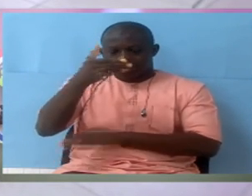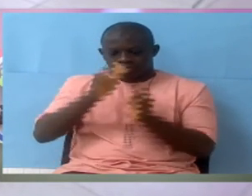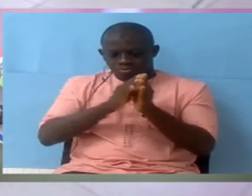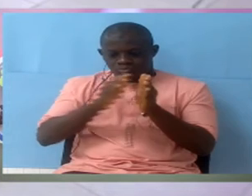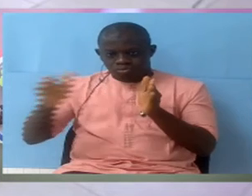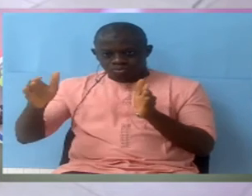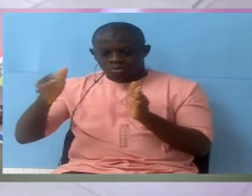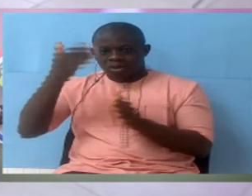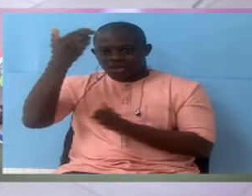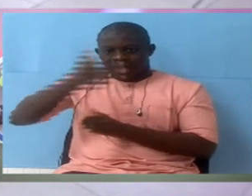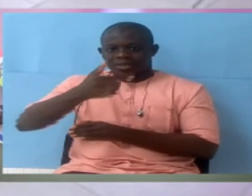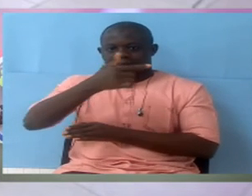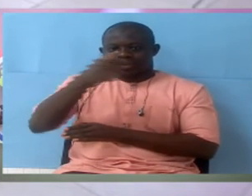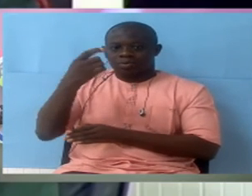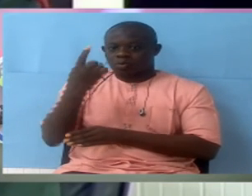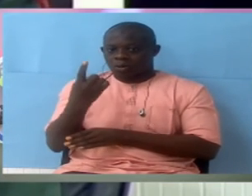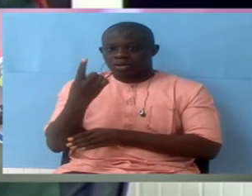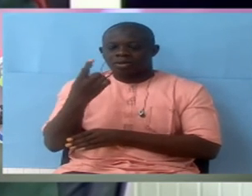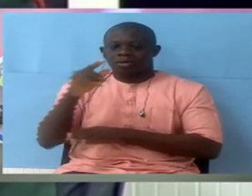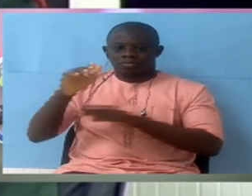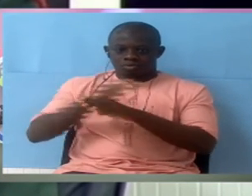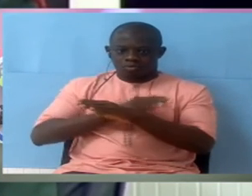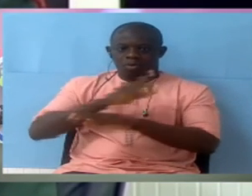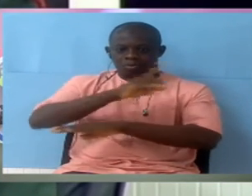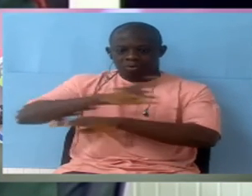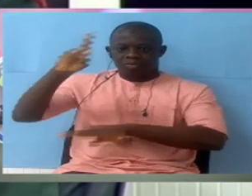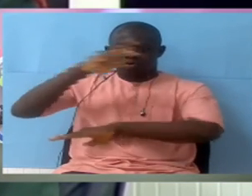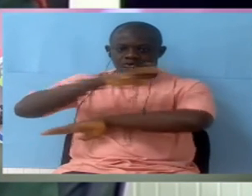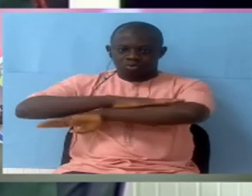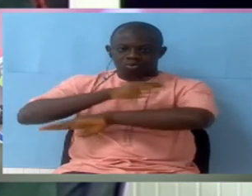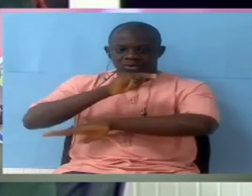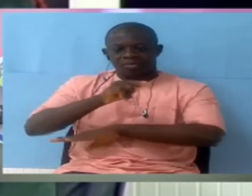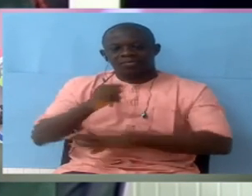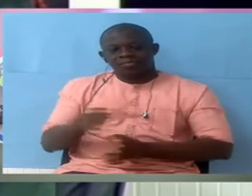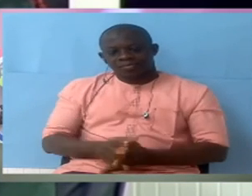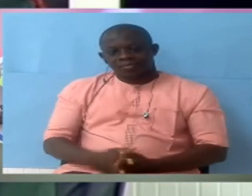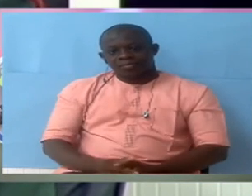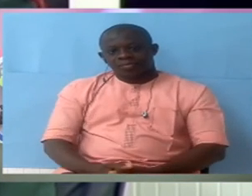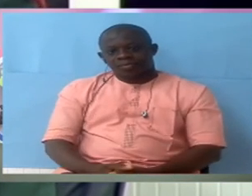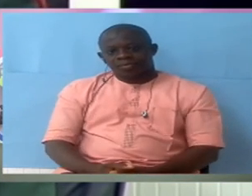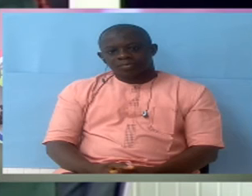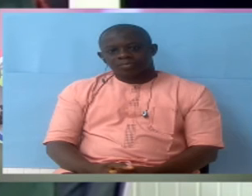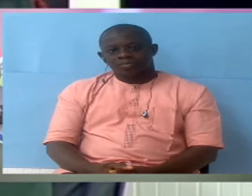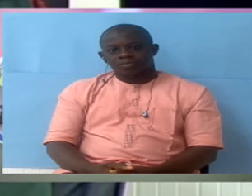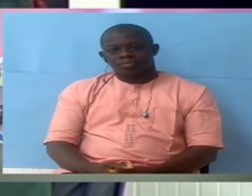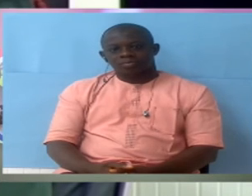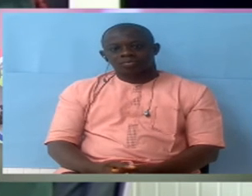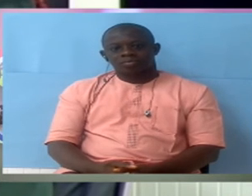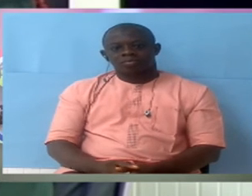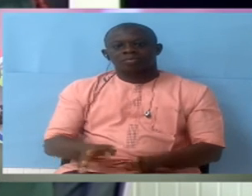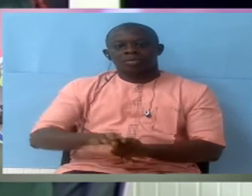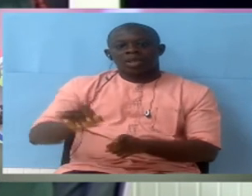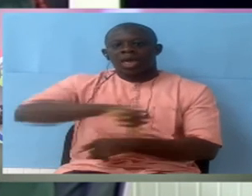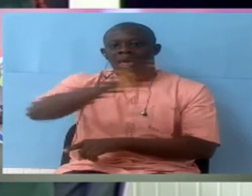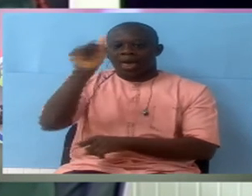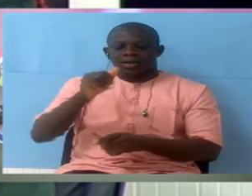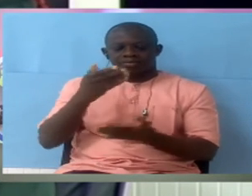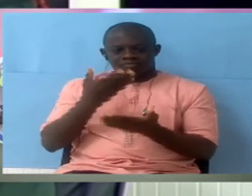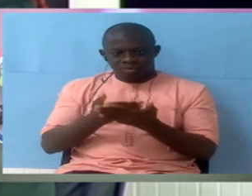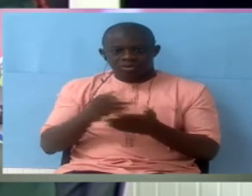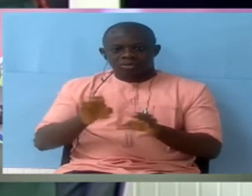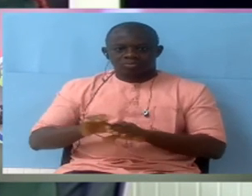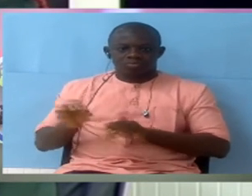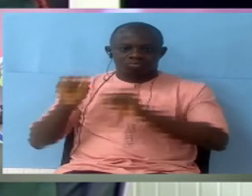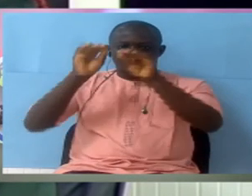St. John's Primary School Digante 1969 by 1971. And then to St.